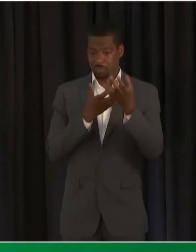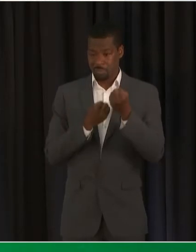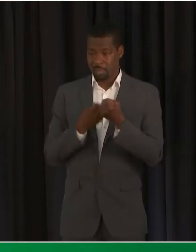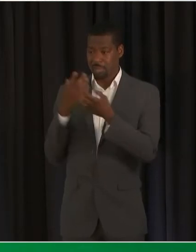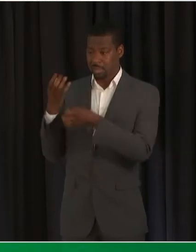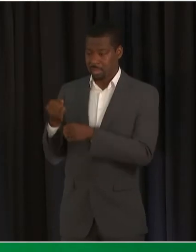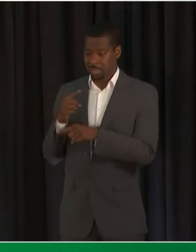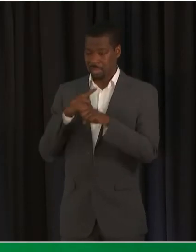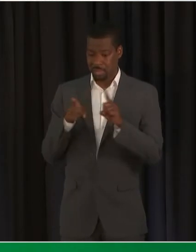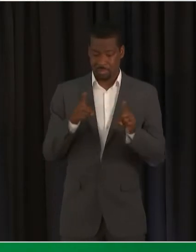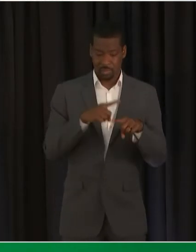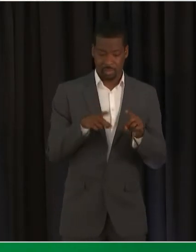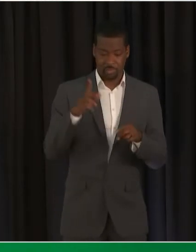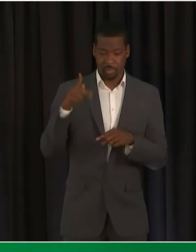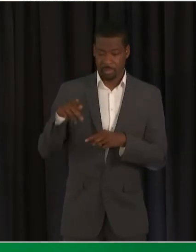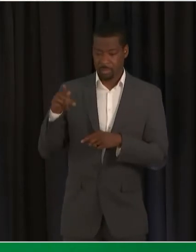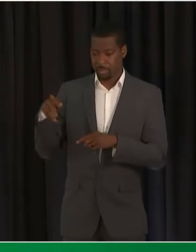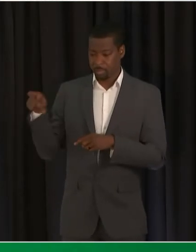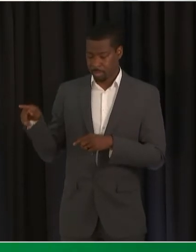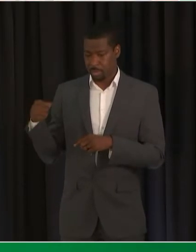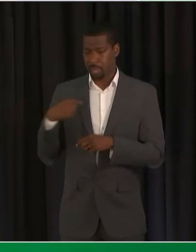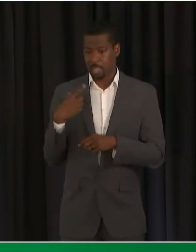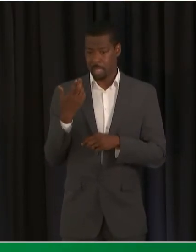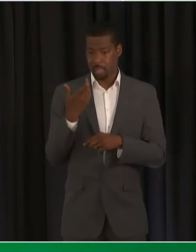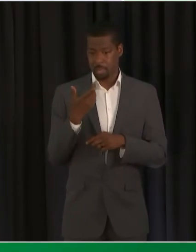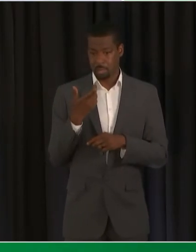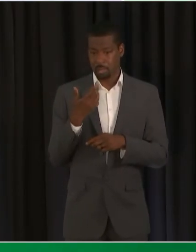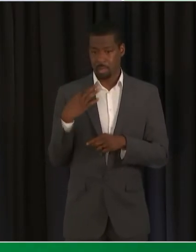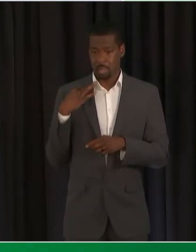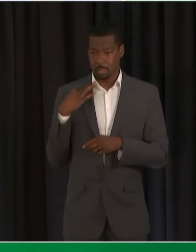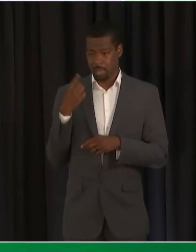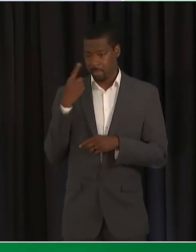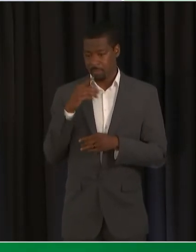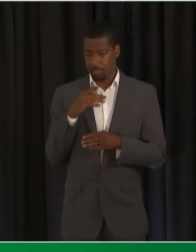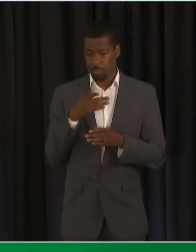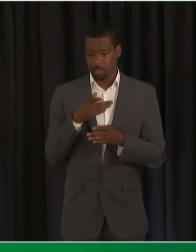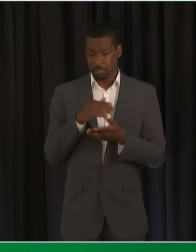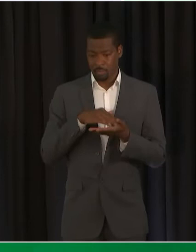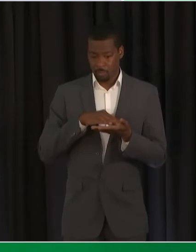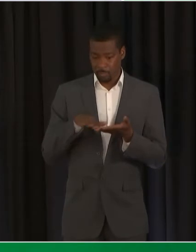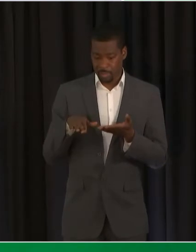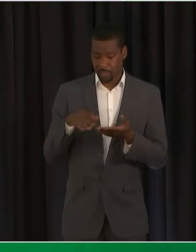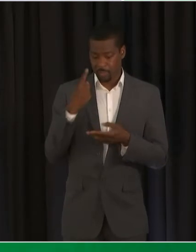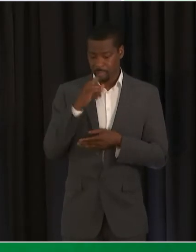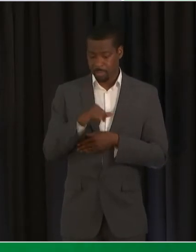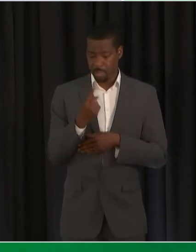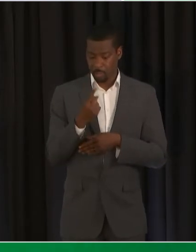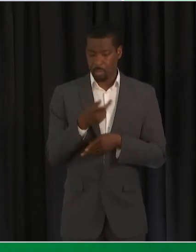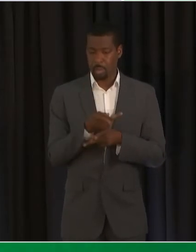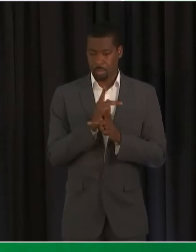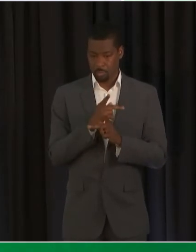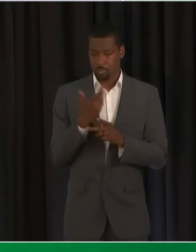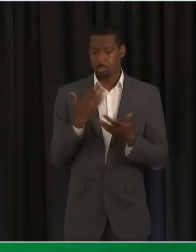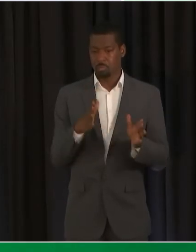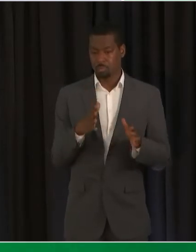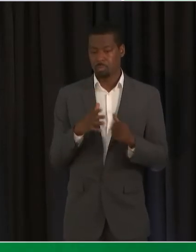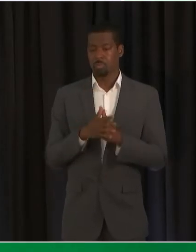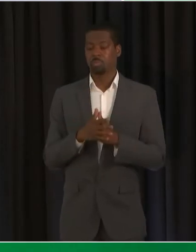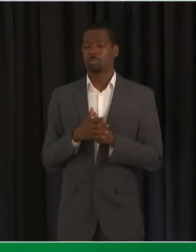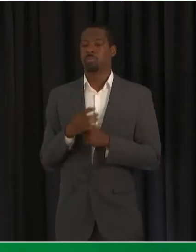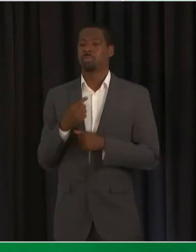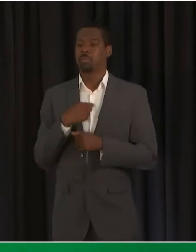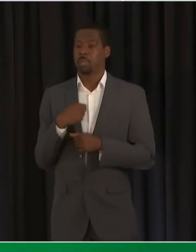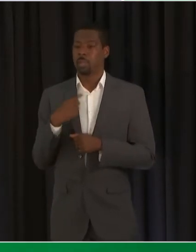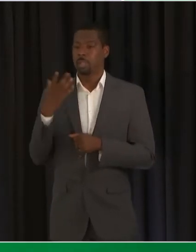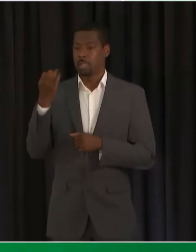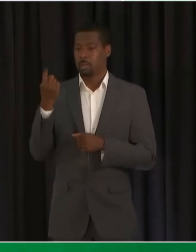received multiple PPPs. I've applied for forgiveness for one of them and received that. I have applied and received a loan